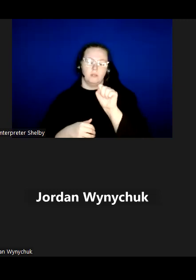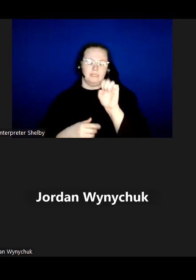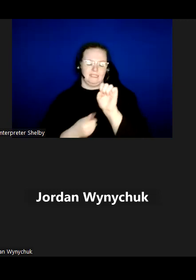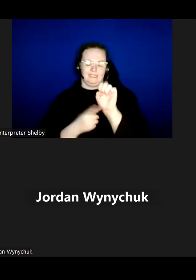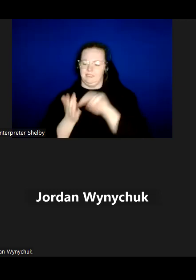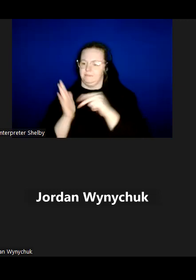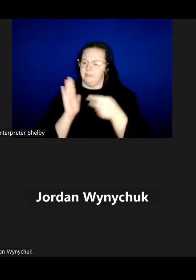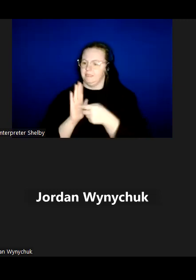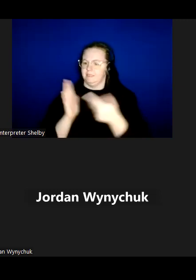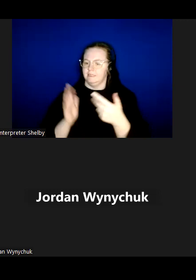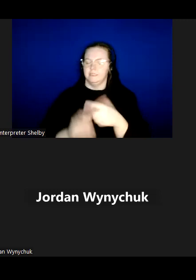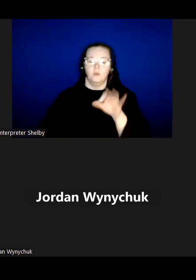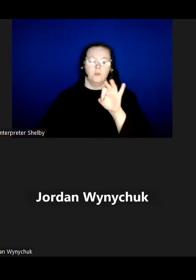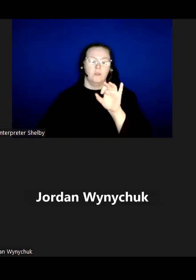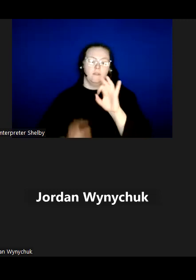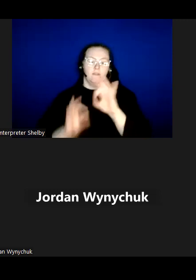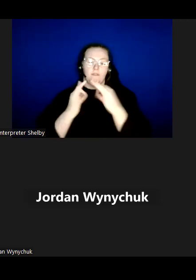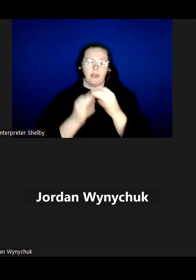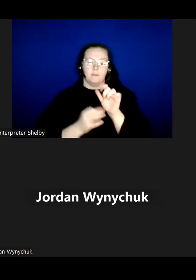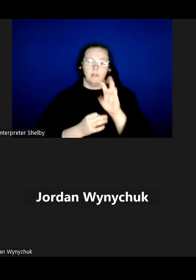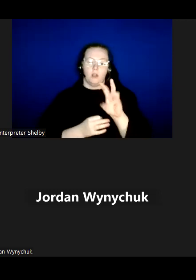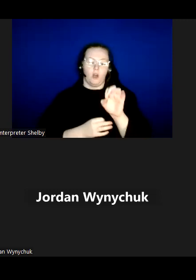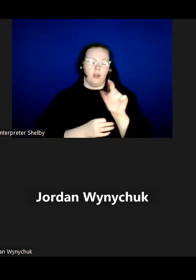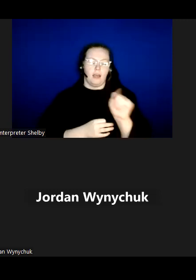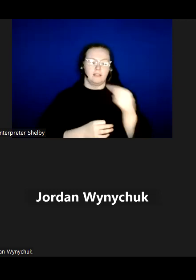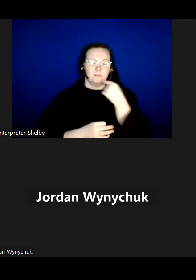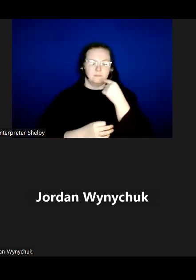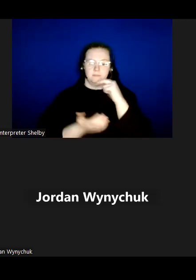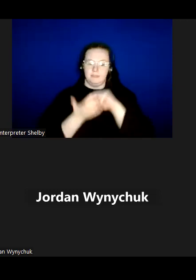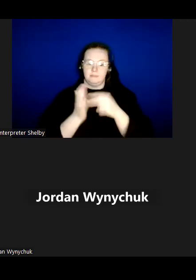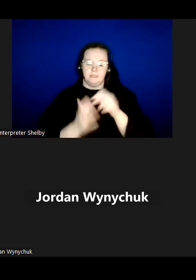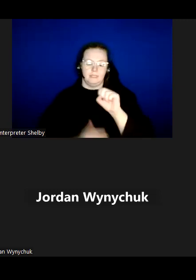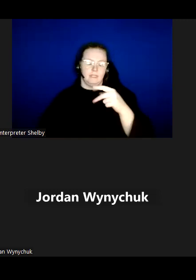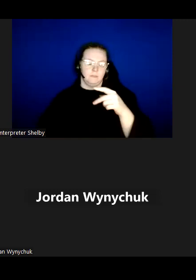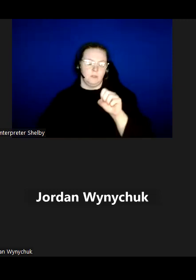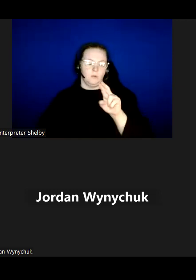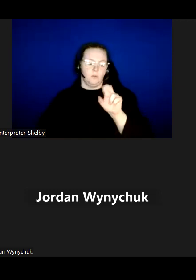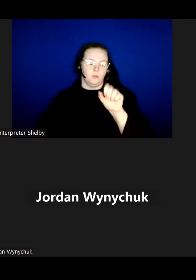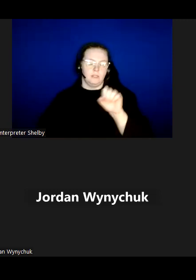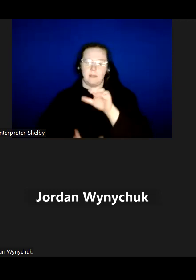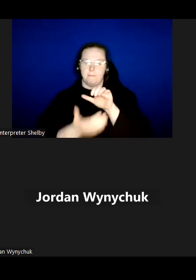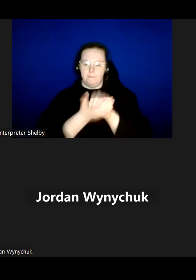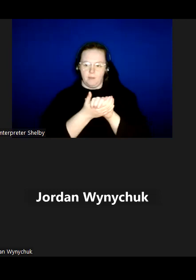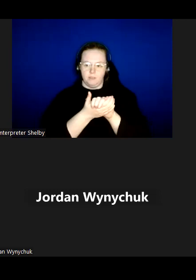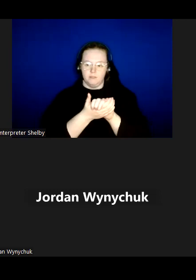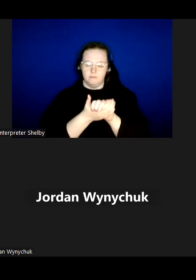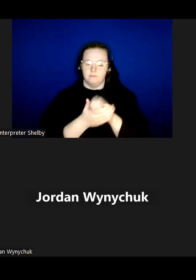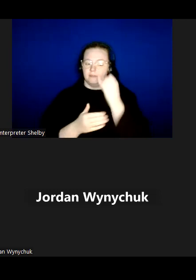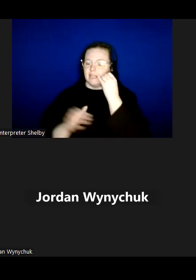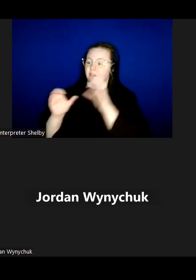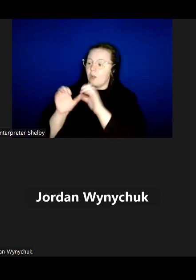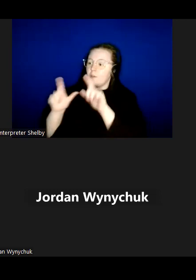Family Law Act defines spouses as two people who are married. Spouses do not include non-married couples.